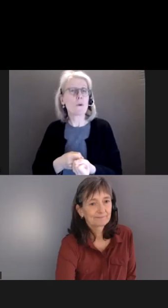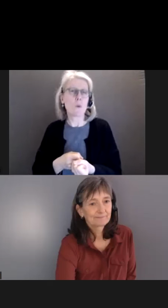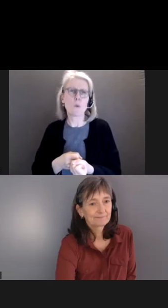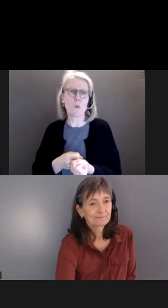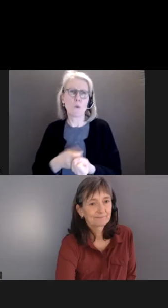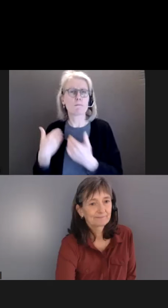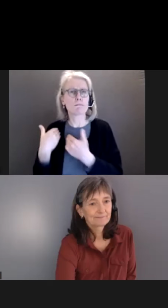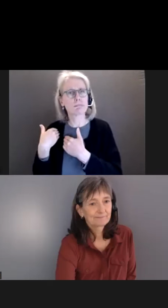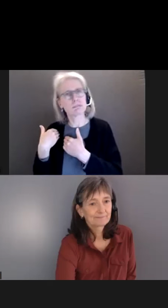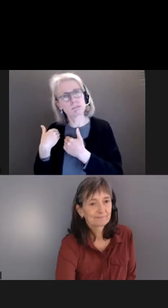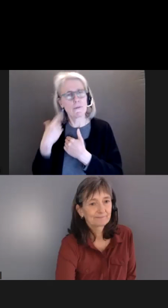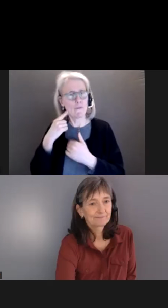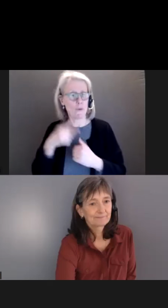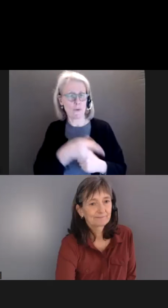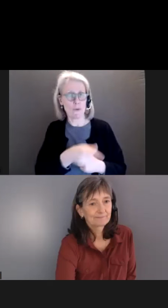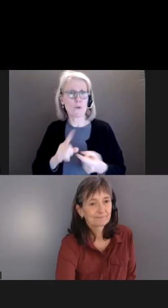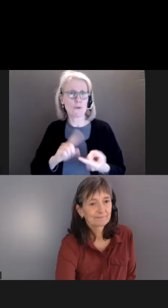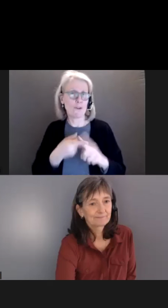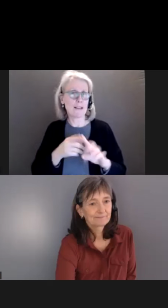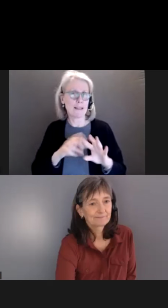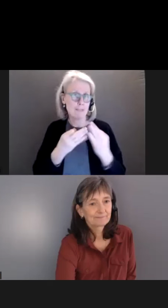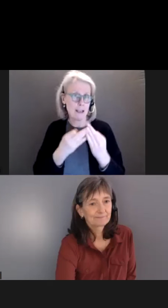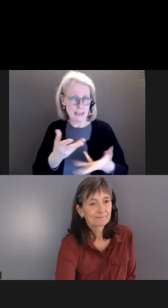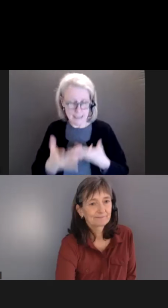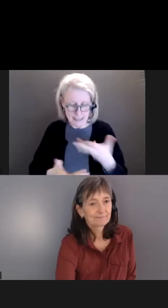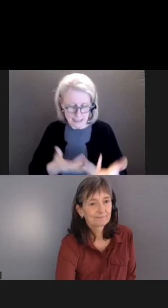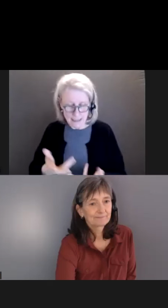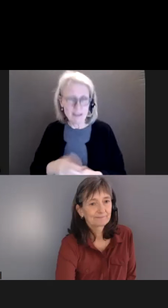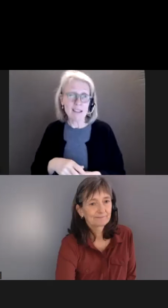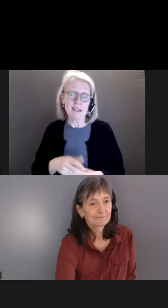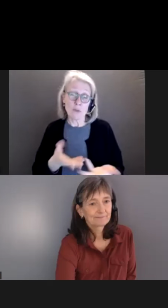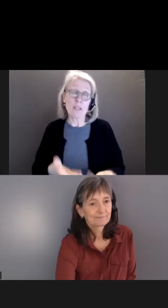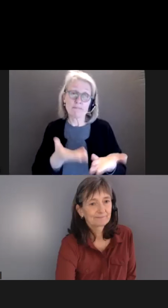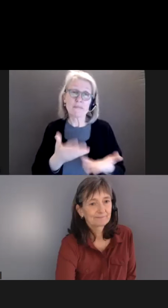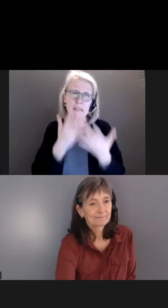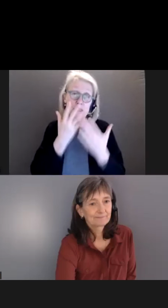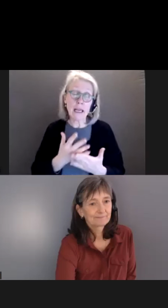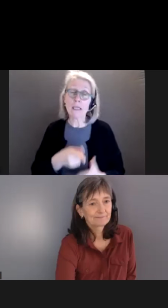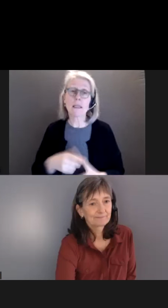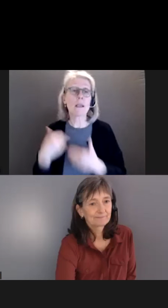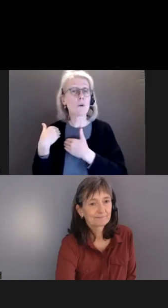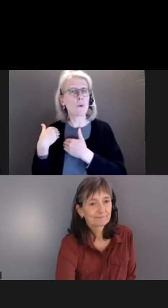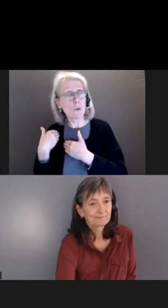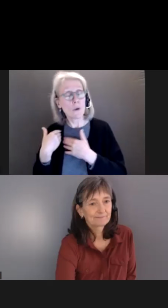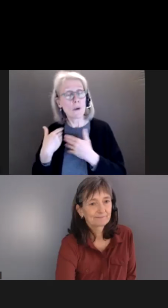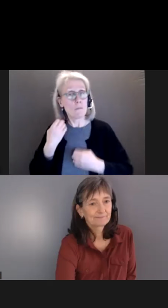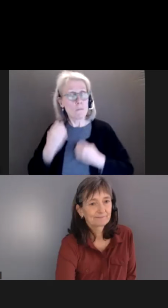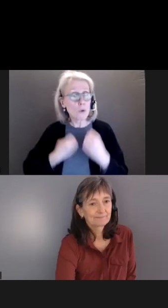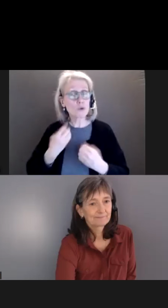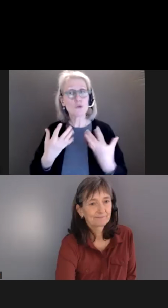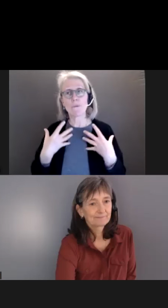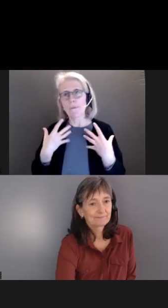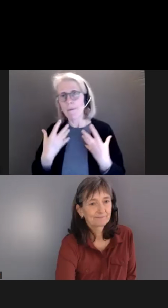to caregivers themselves. So unfortunately, unpaid caregivers often face an enormous toll on their personal